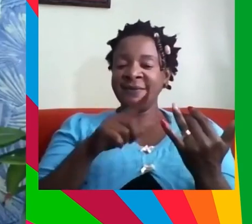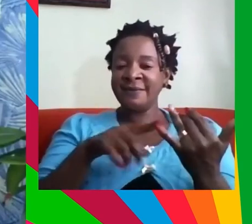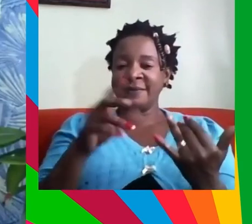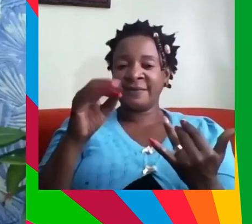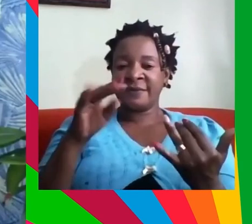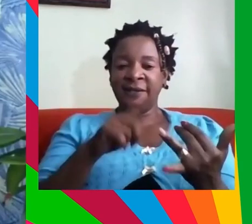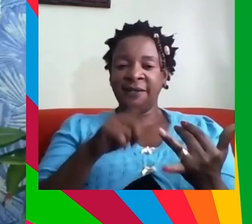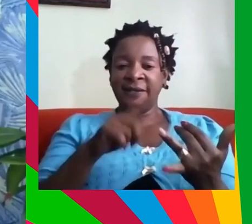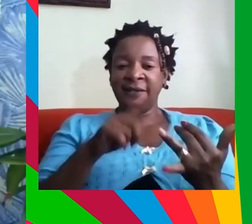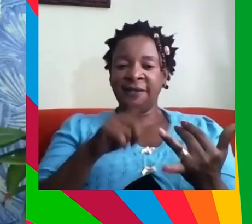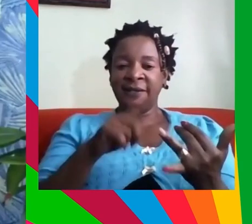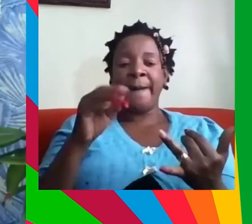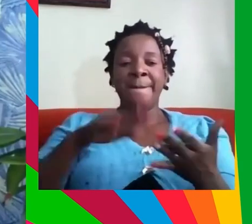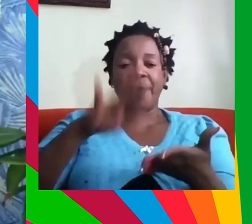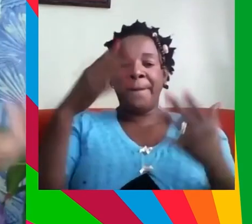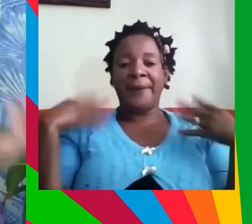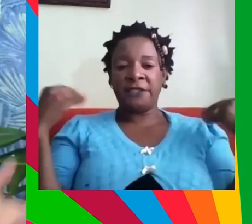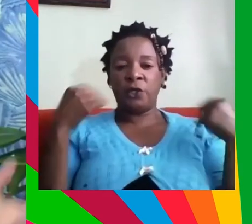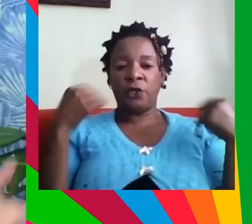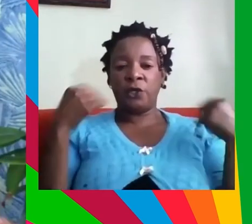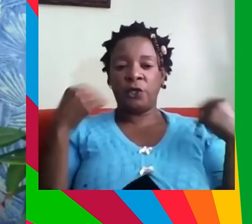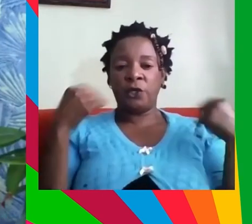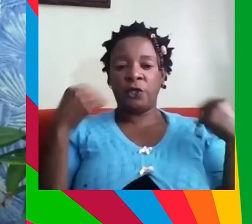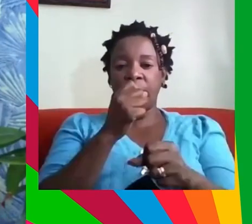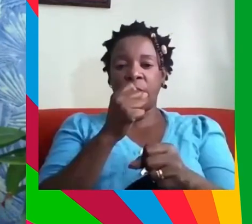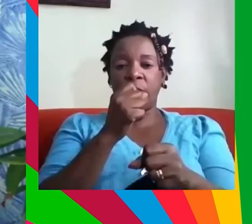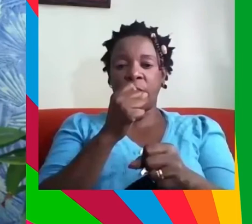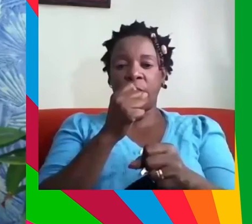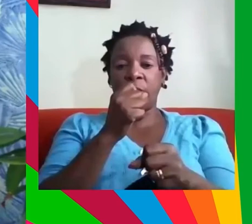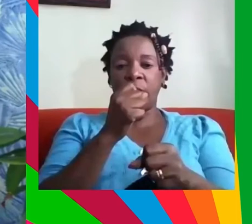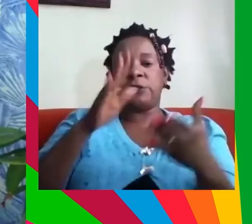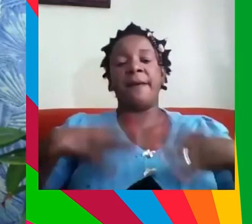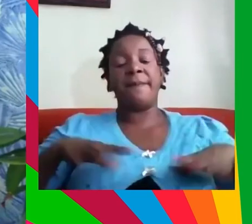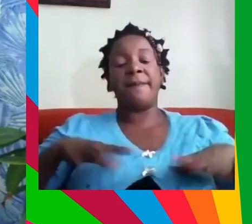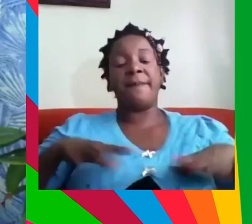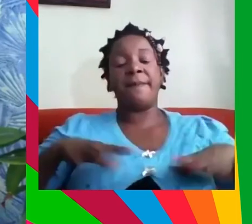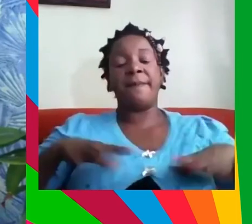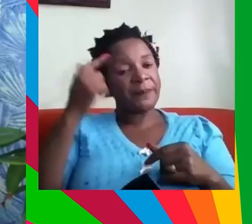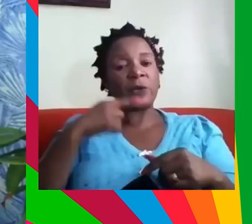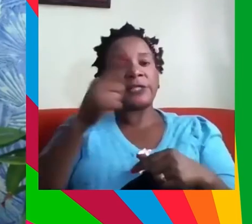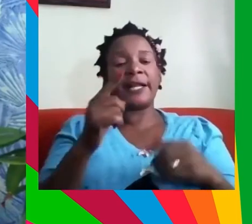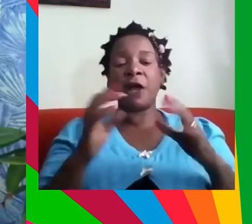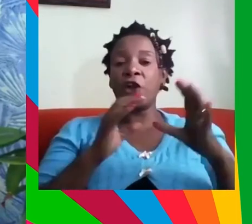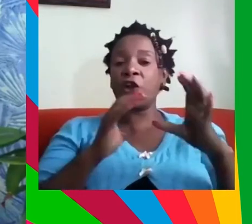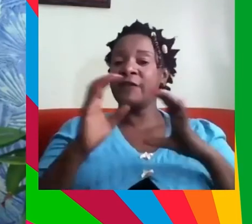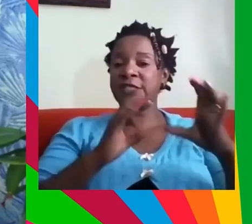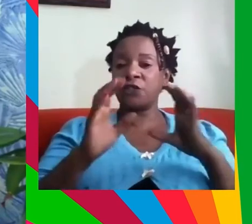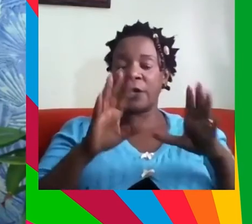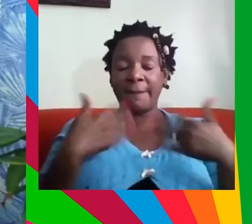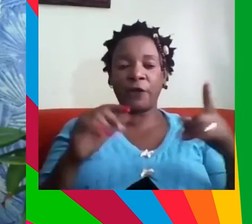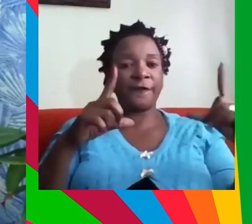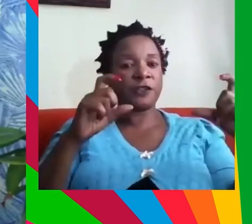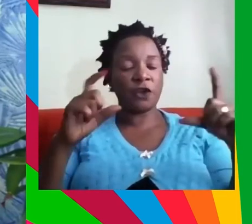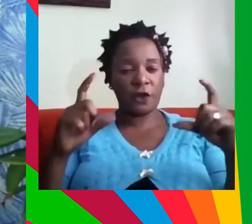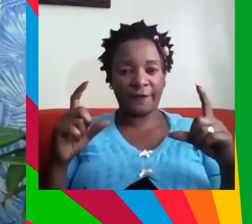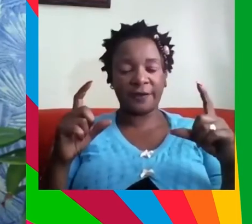one is kind of more practical and kind of like what most people think. And I was telling them a conversation yesterday about photography